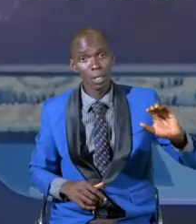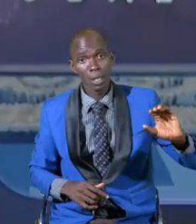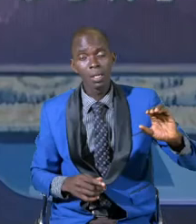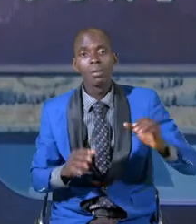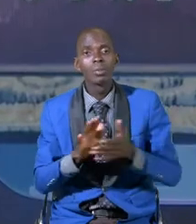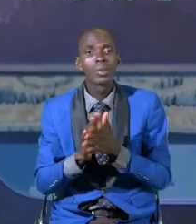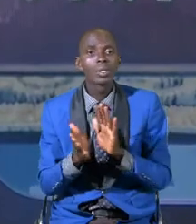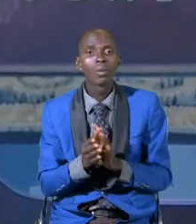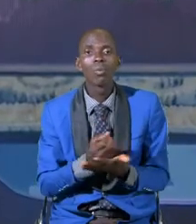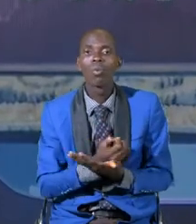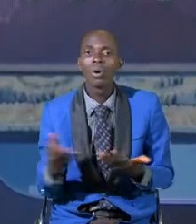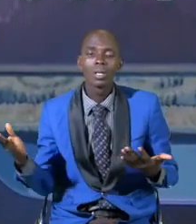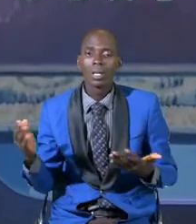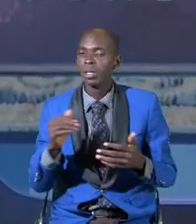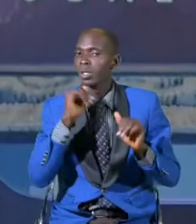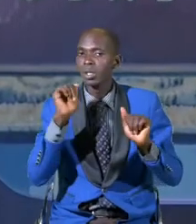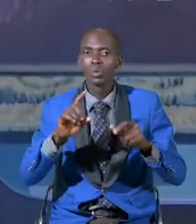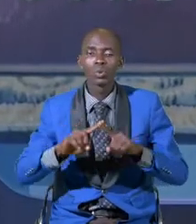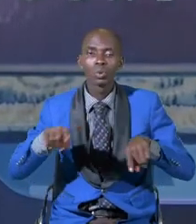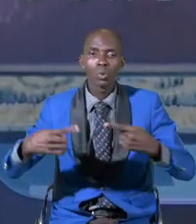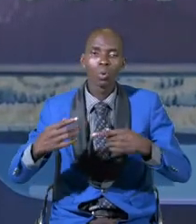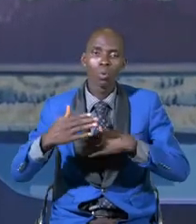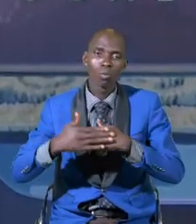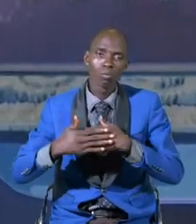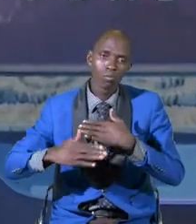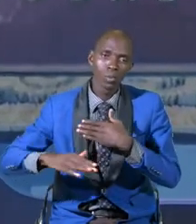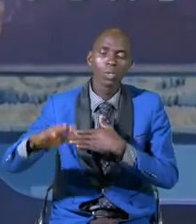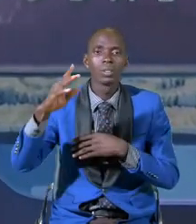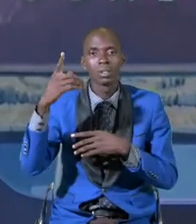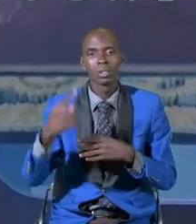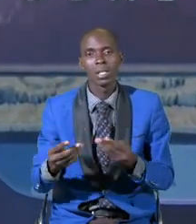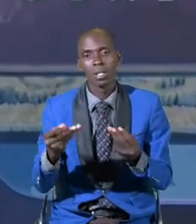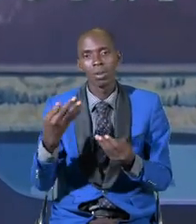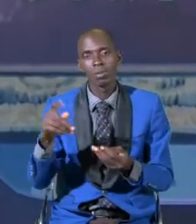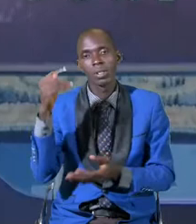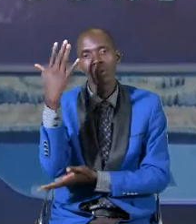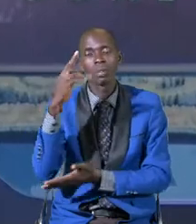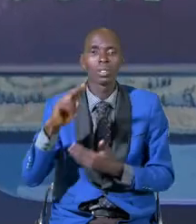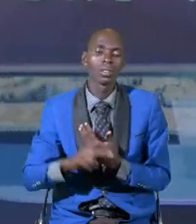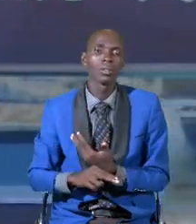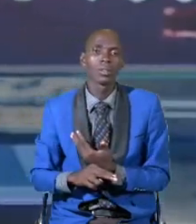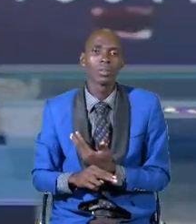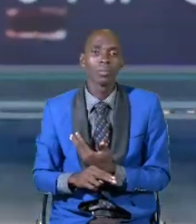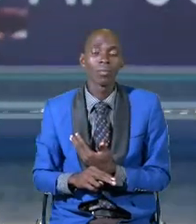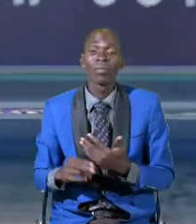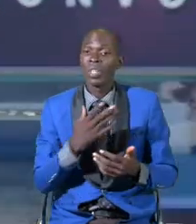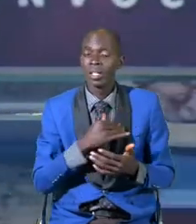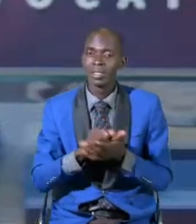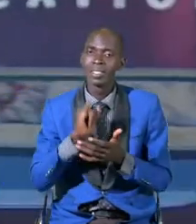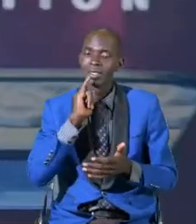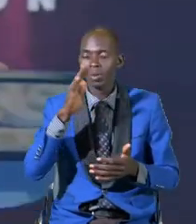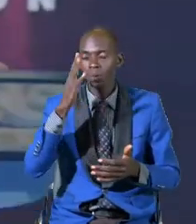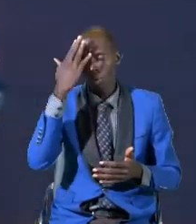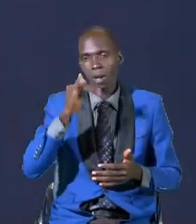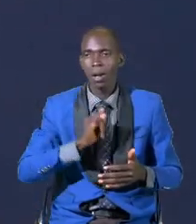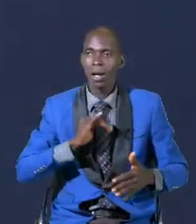go beyond the land, beyond the wilderness. Only the people that cope. And that's why I rejoice with you,